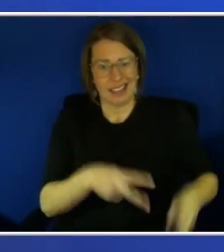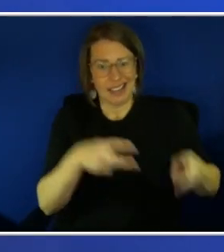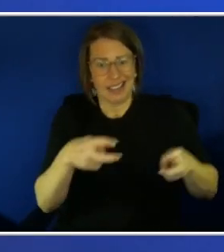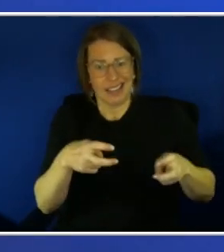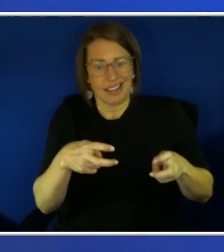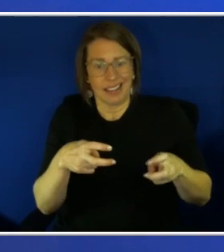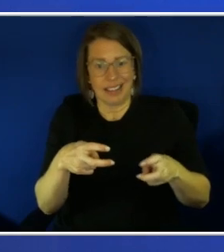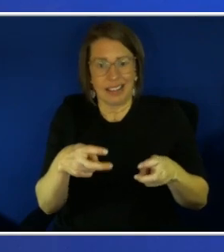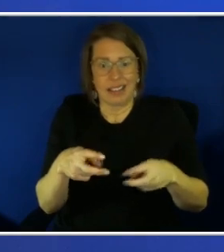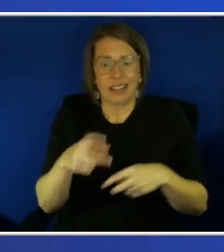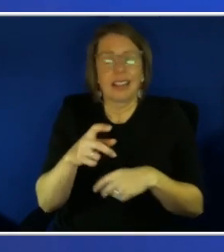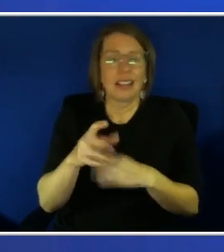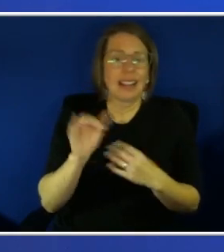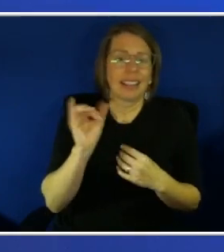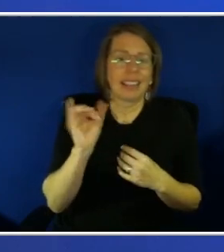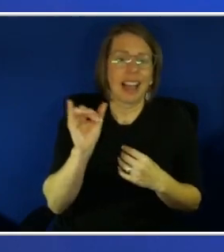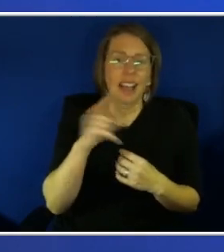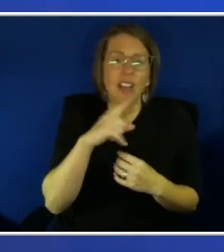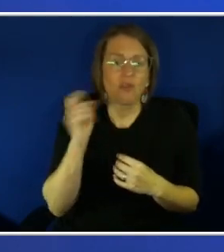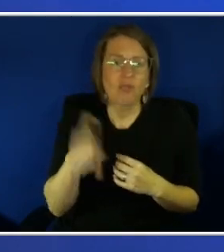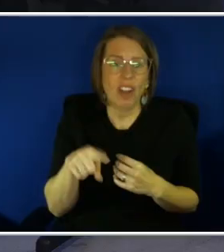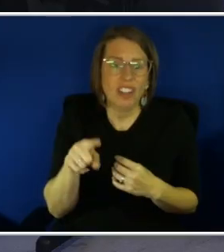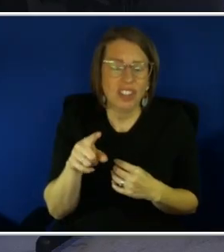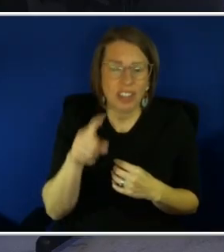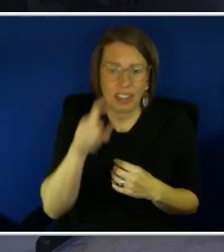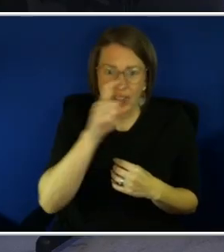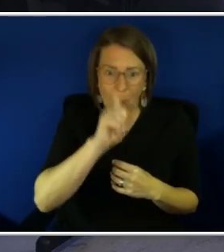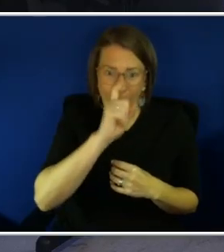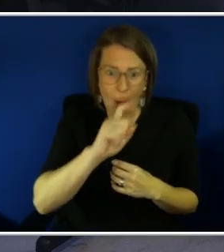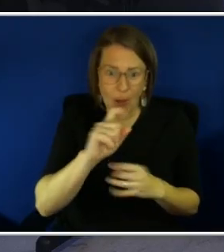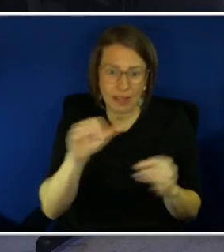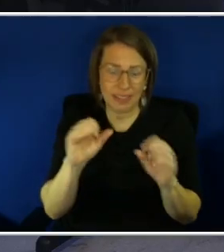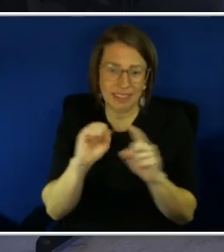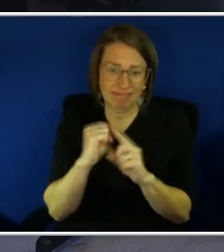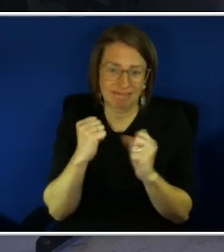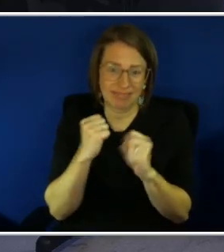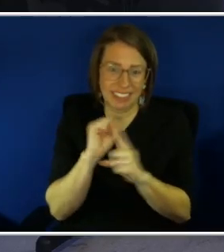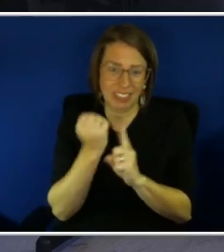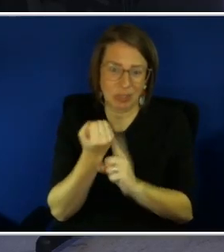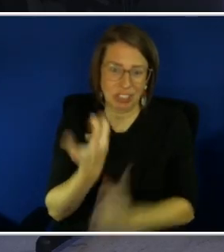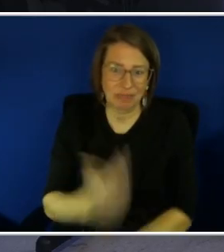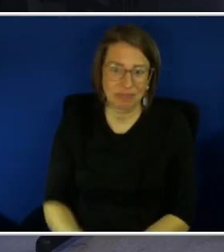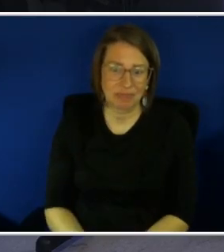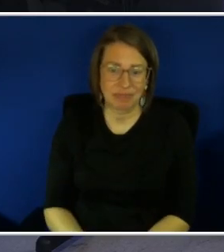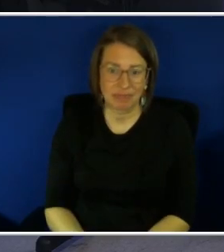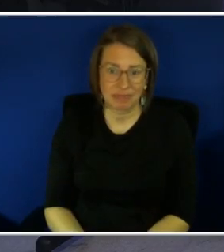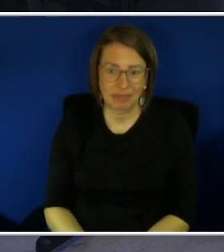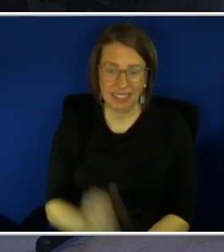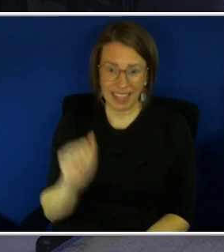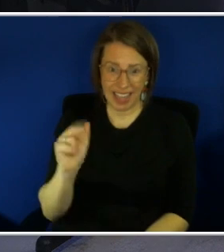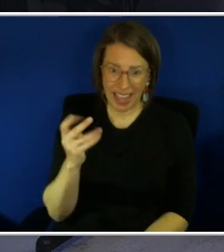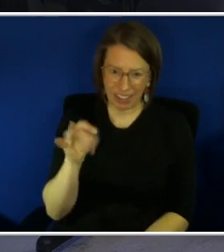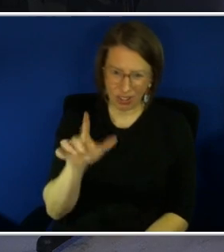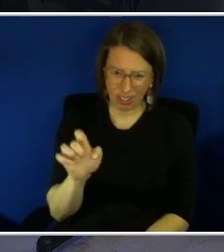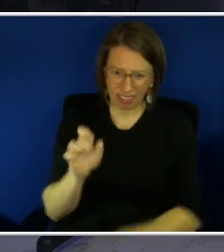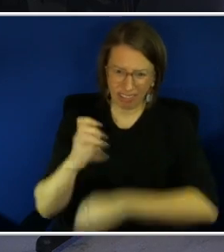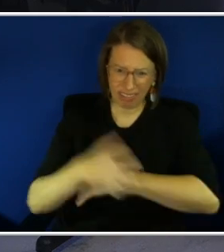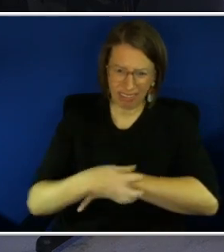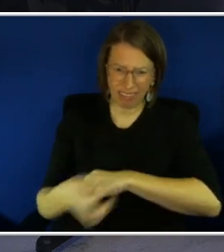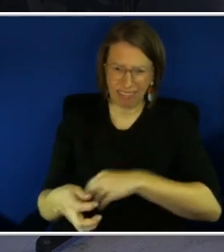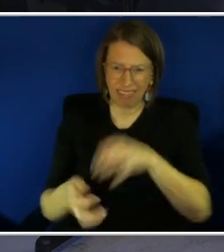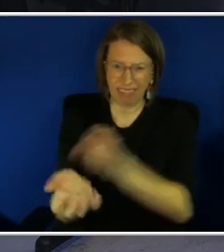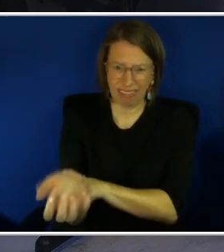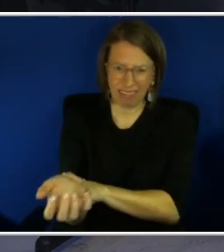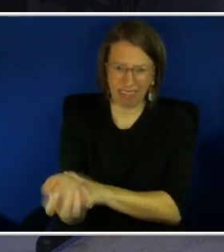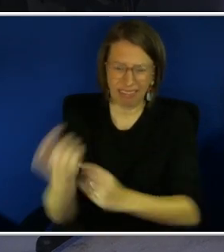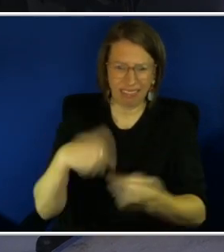doll situation. This where is you're trading like, places is what this is. Yeah. Yeah. So Did you take the skin from the ankle and put it up there where you were putting the other skin, or other different